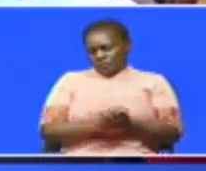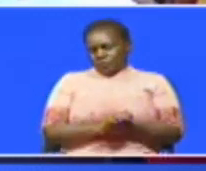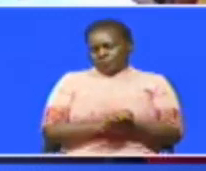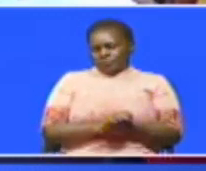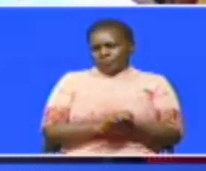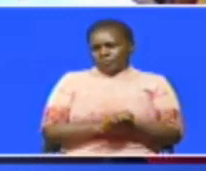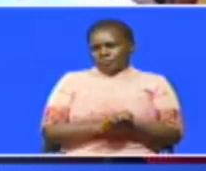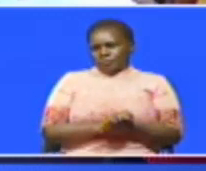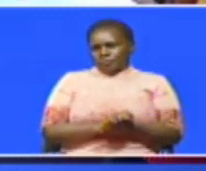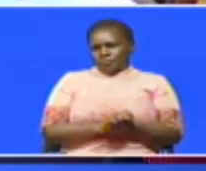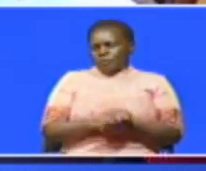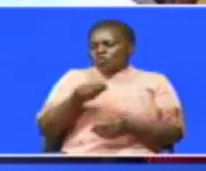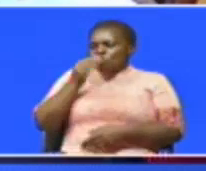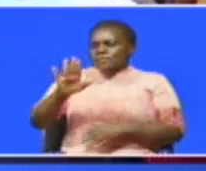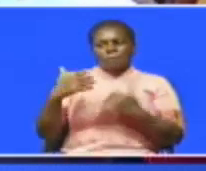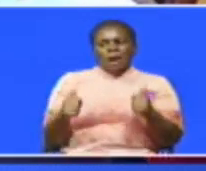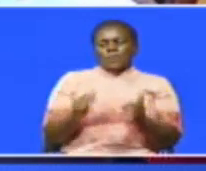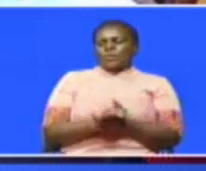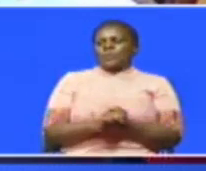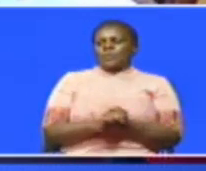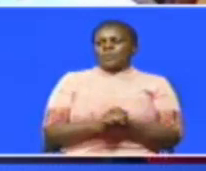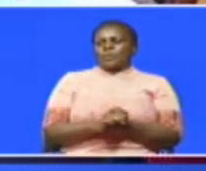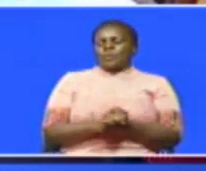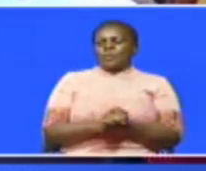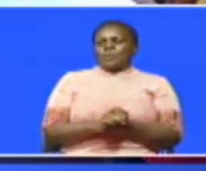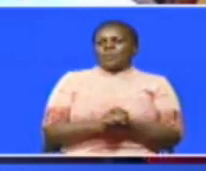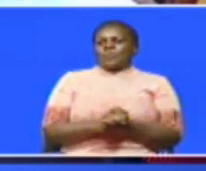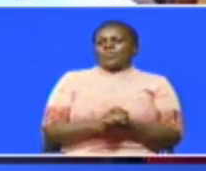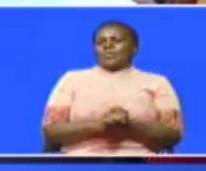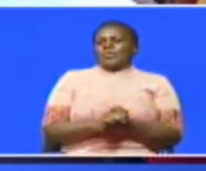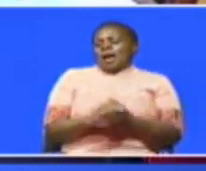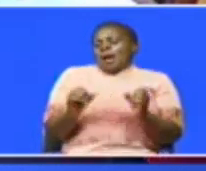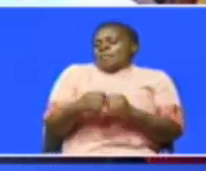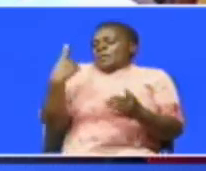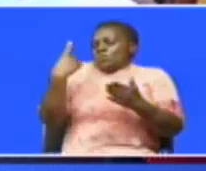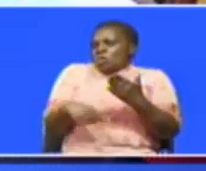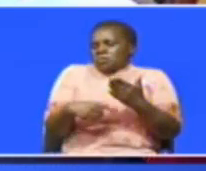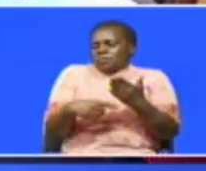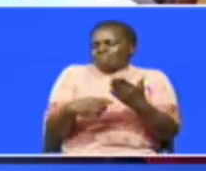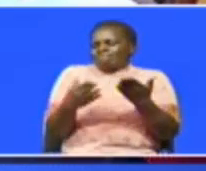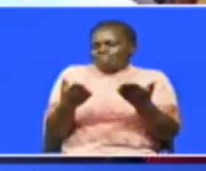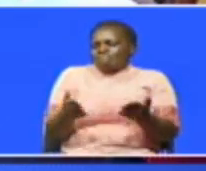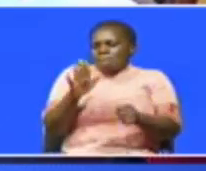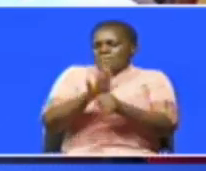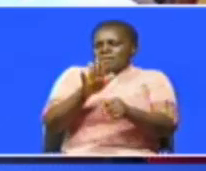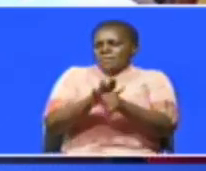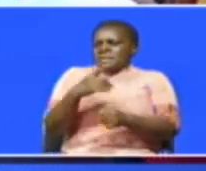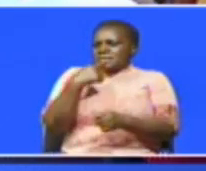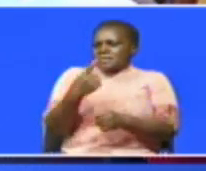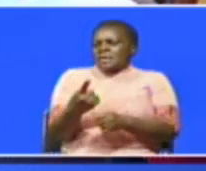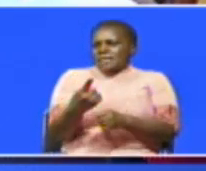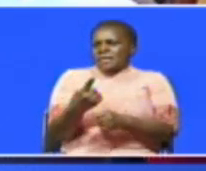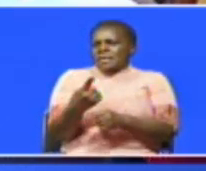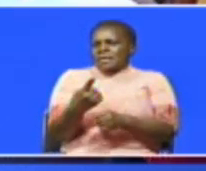It's a question that I asked you earlier, but you did not answer it. What has been happening has been referred to by many people using the